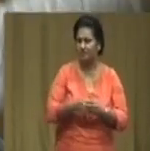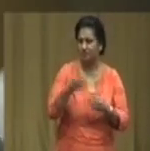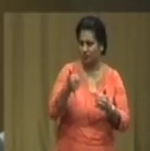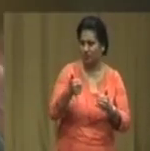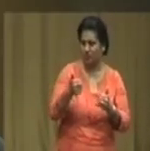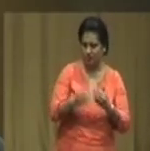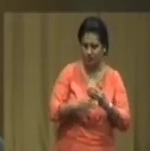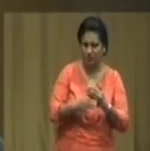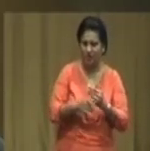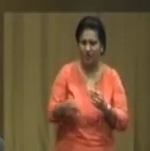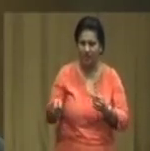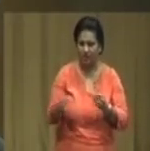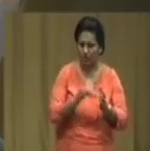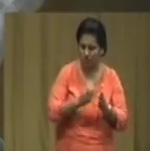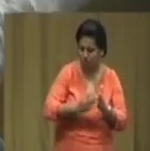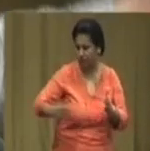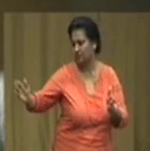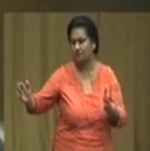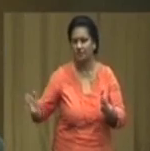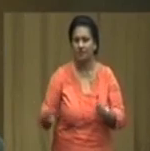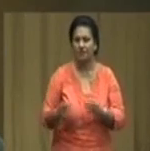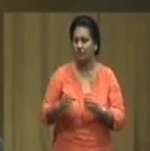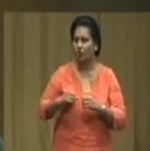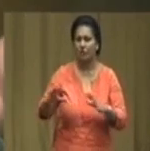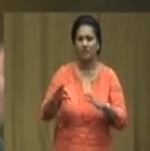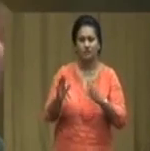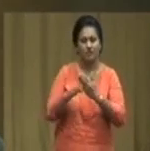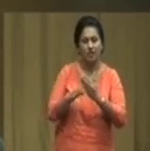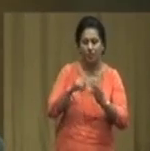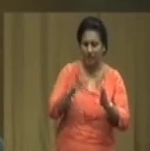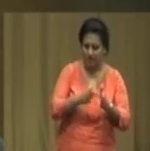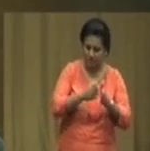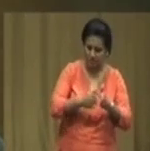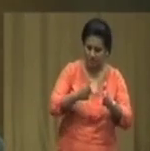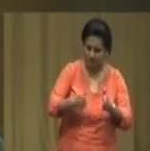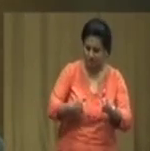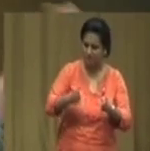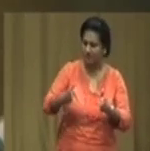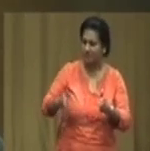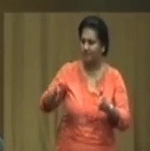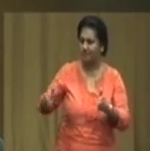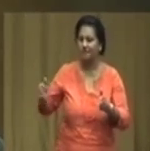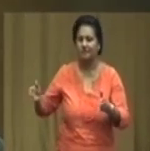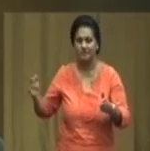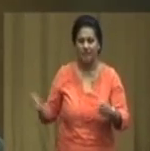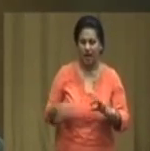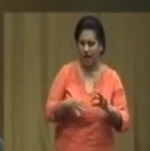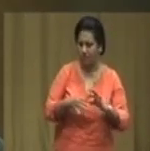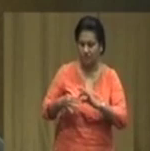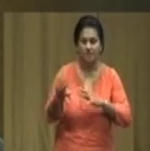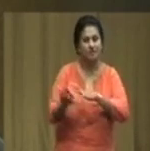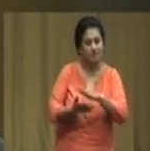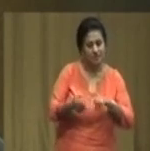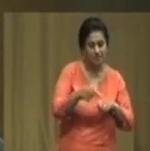and adding on top of an existing job, to find interesting ways of actually integrating it into our everyday